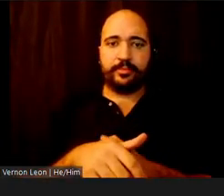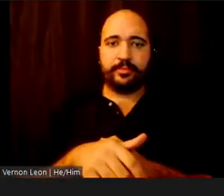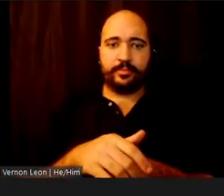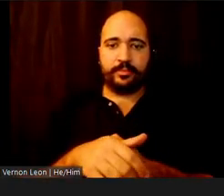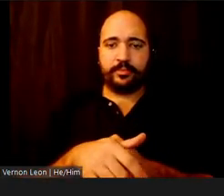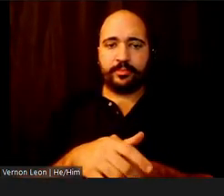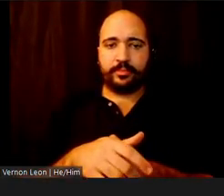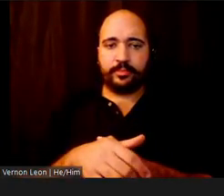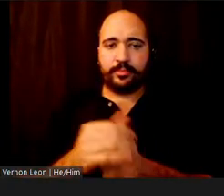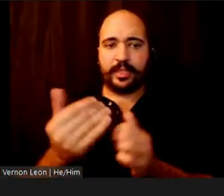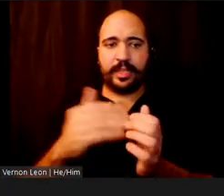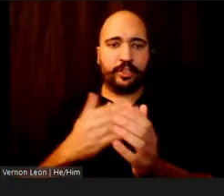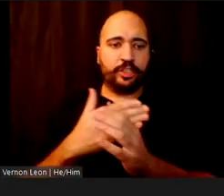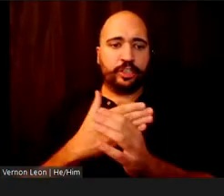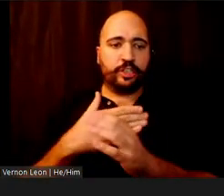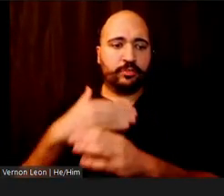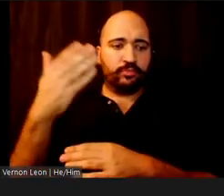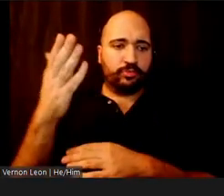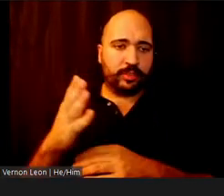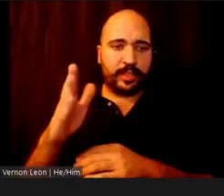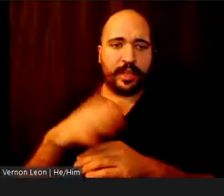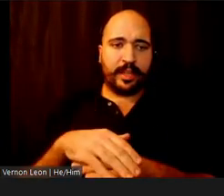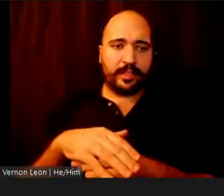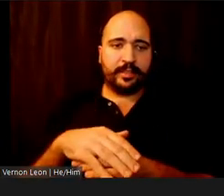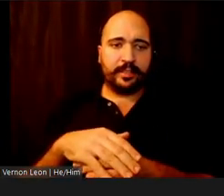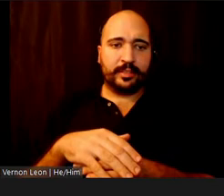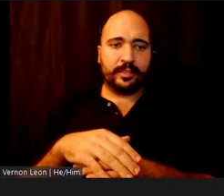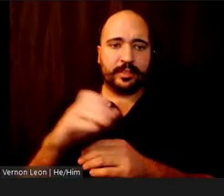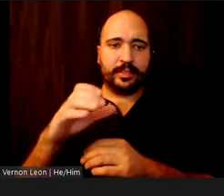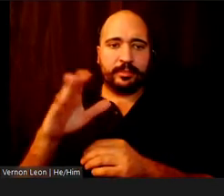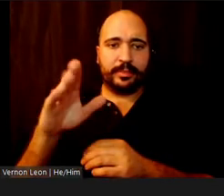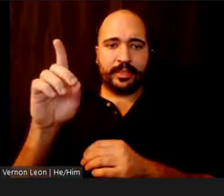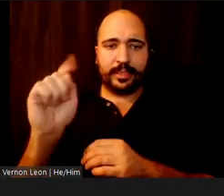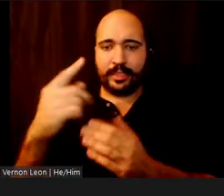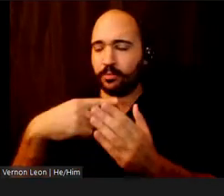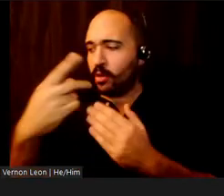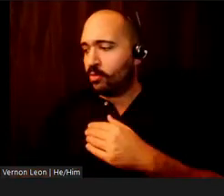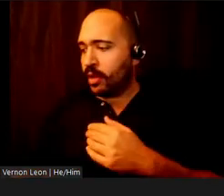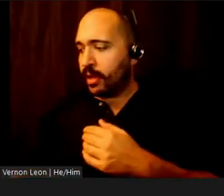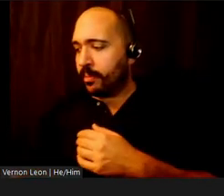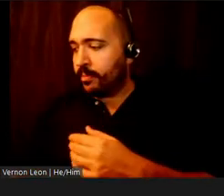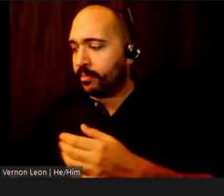share again our presentation on the Central Business District Tolling Program.